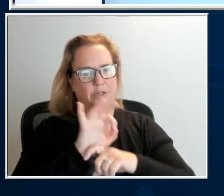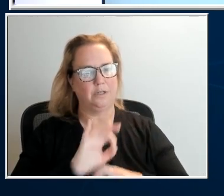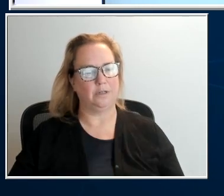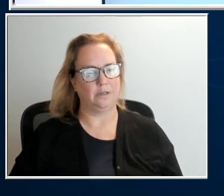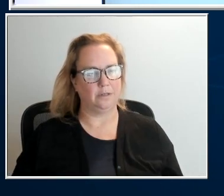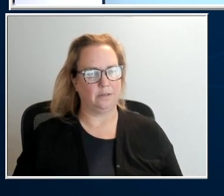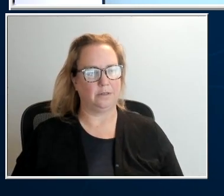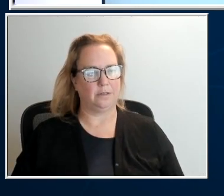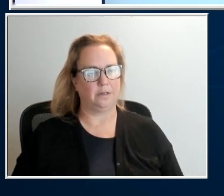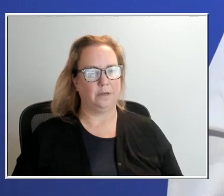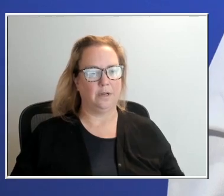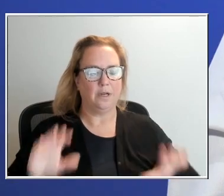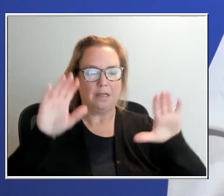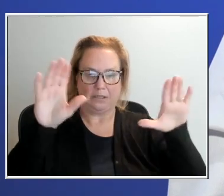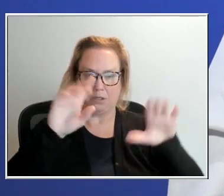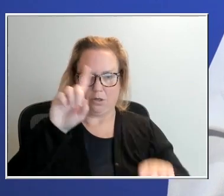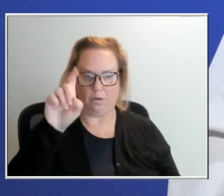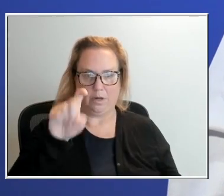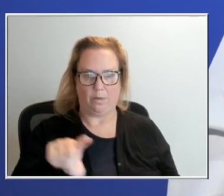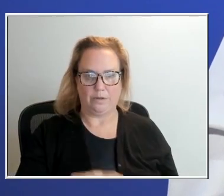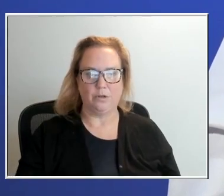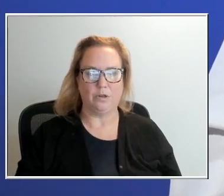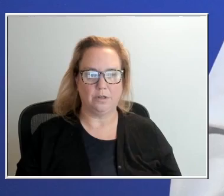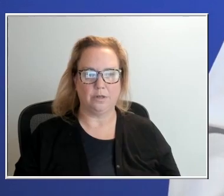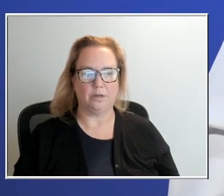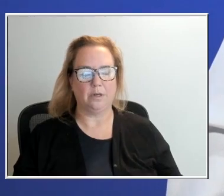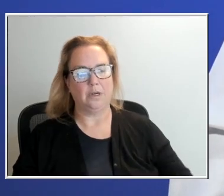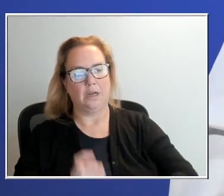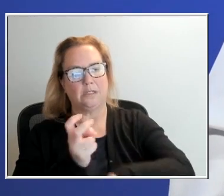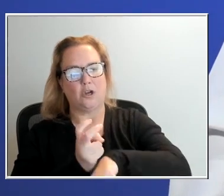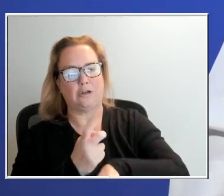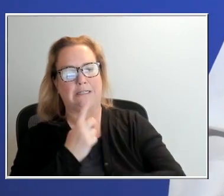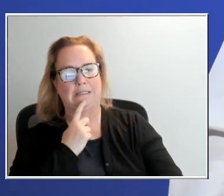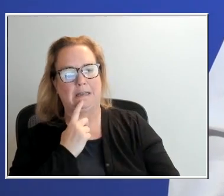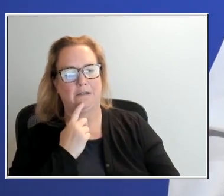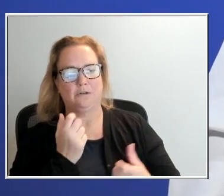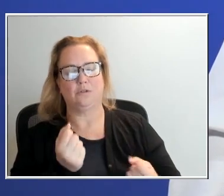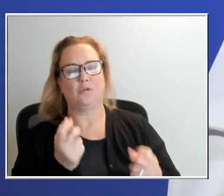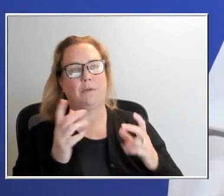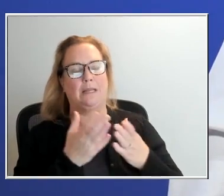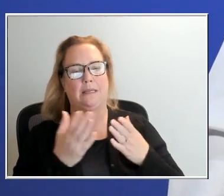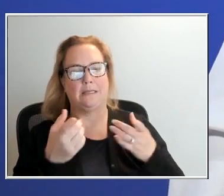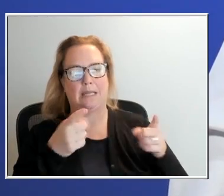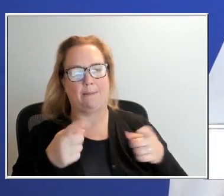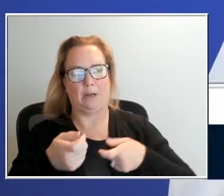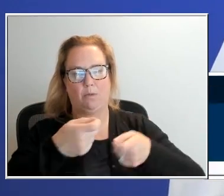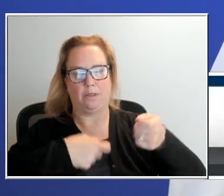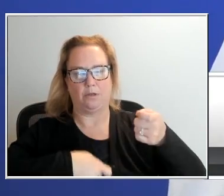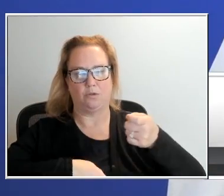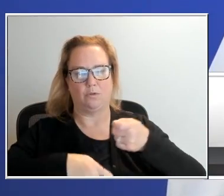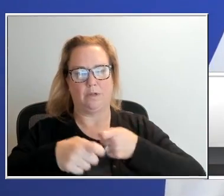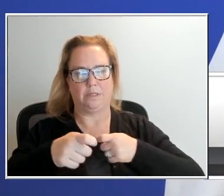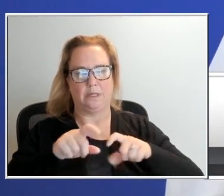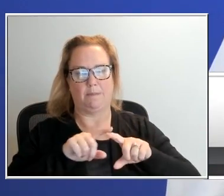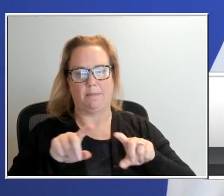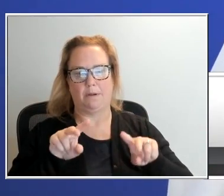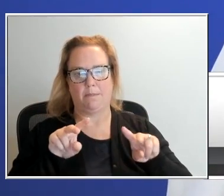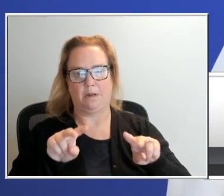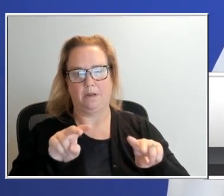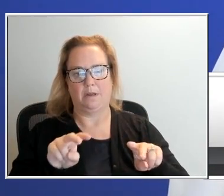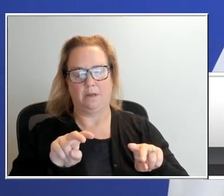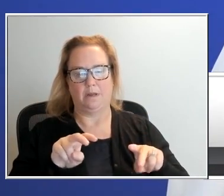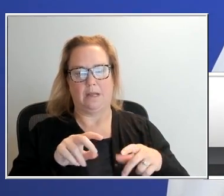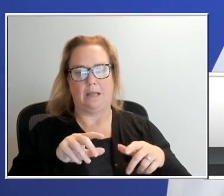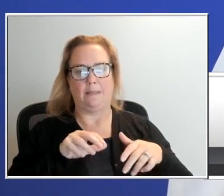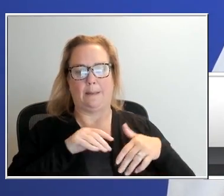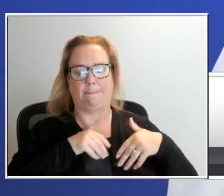great question. So it's hard to say because there's so many things happening with transplant, but we did look at cerebral blood flow